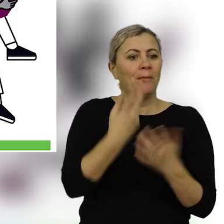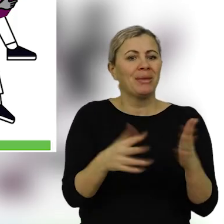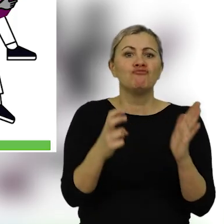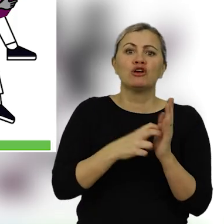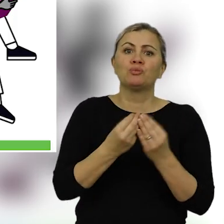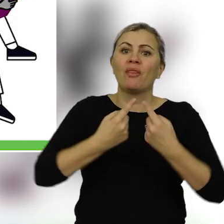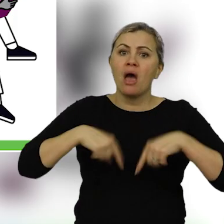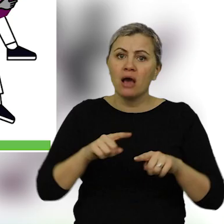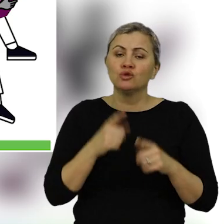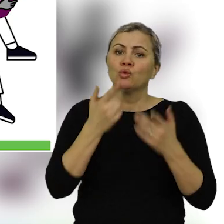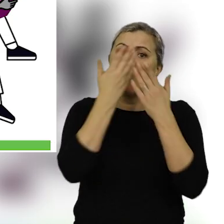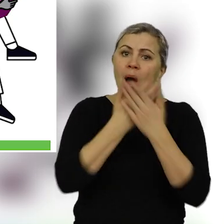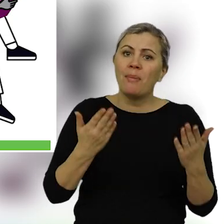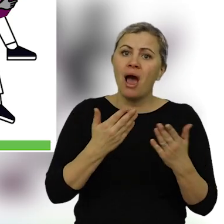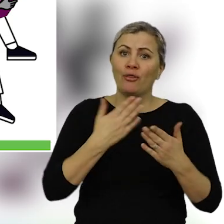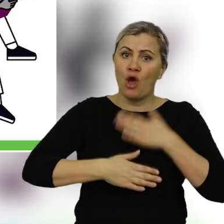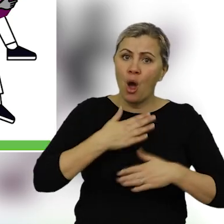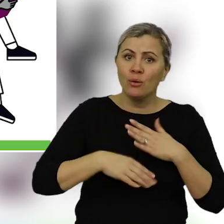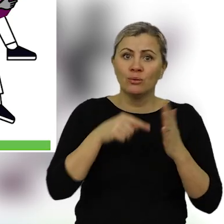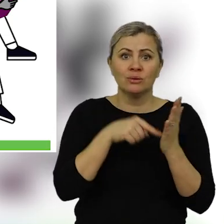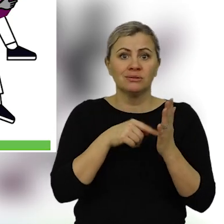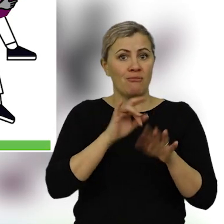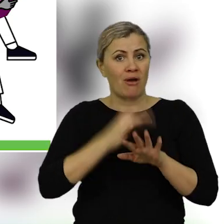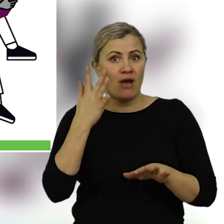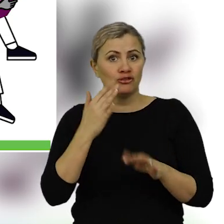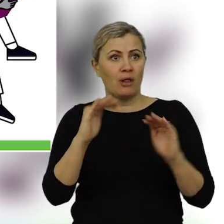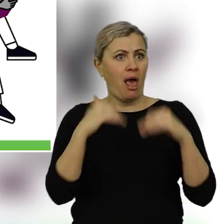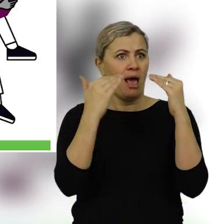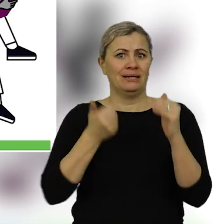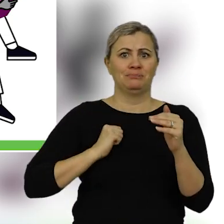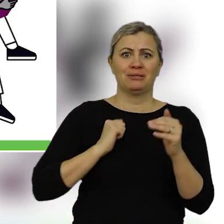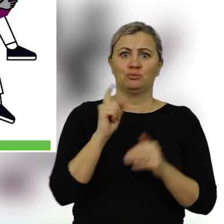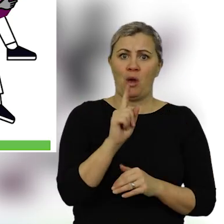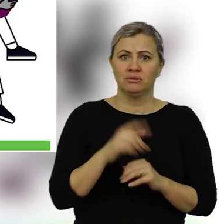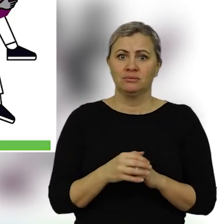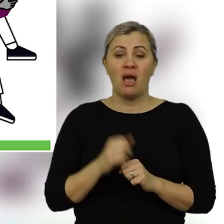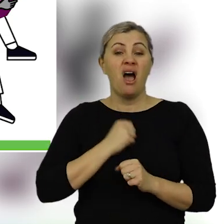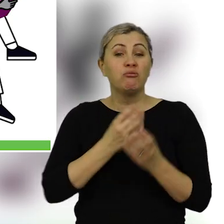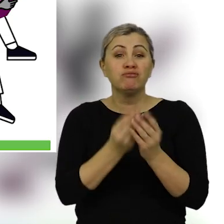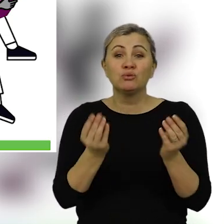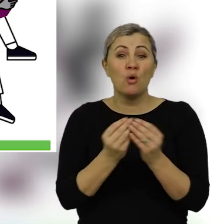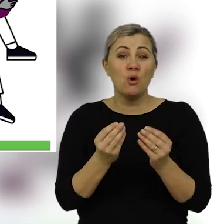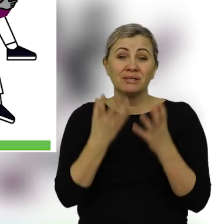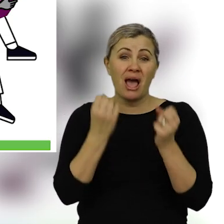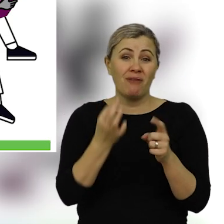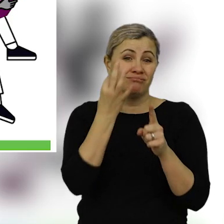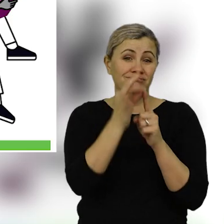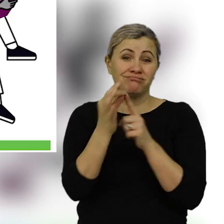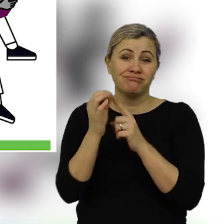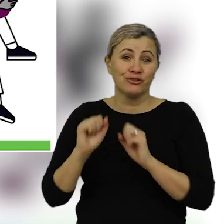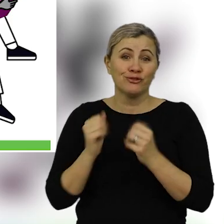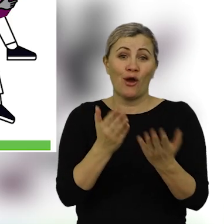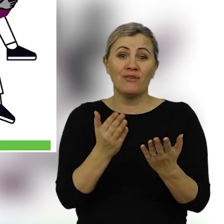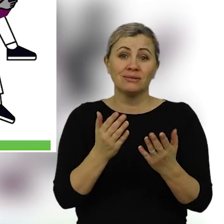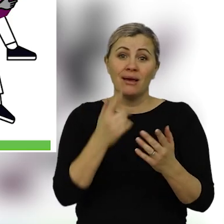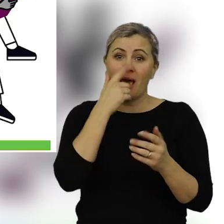code and to deliver the highest professional standards possible. Our suite of resources and services is specifically designed to